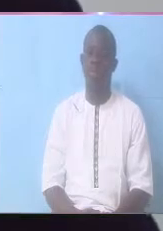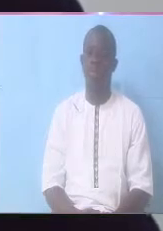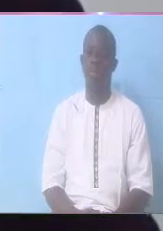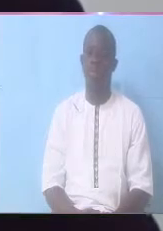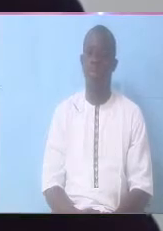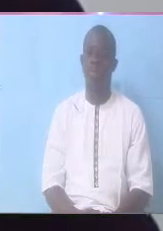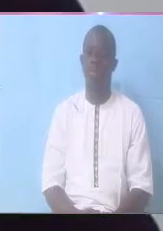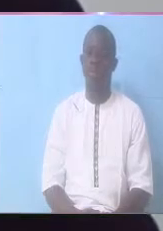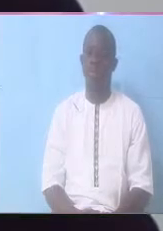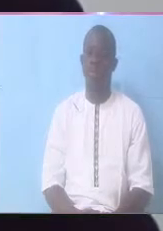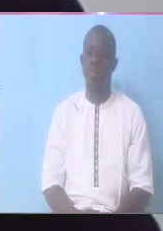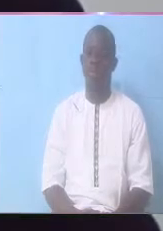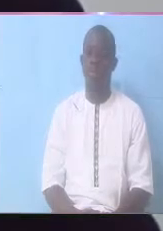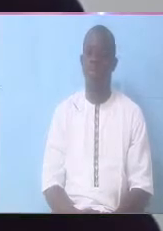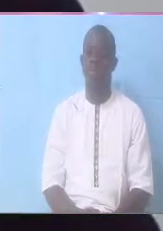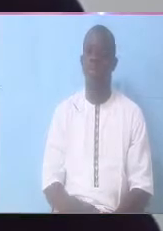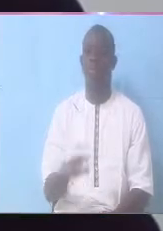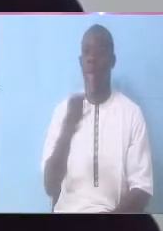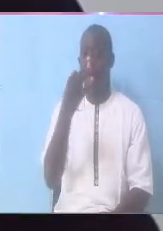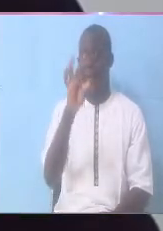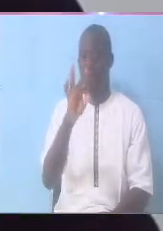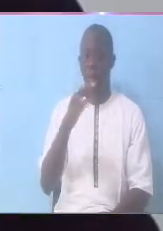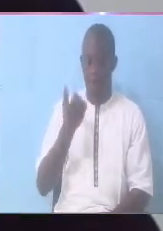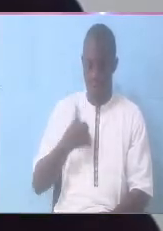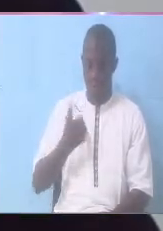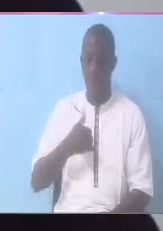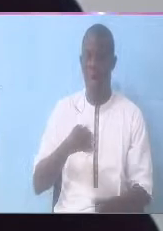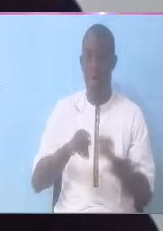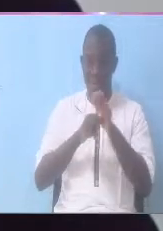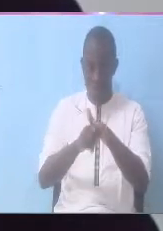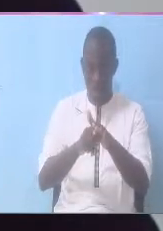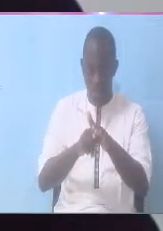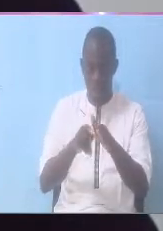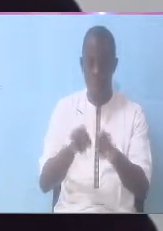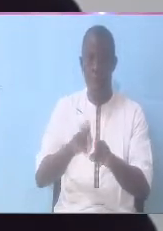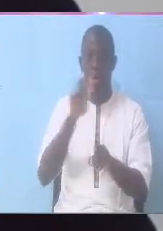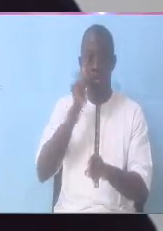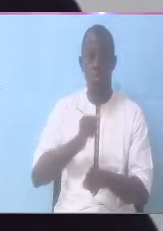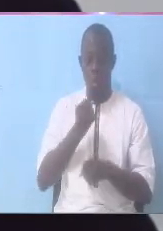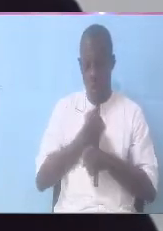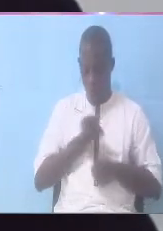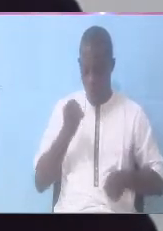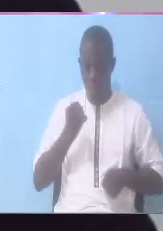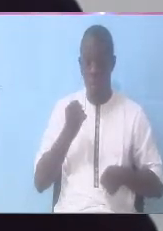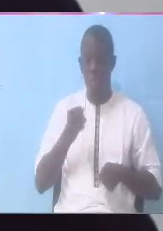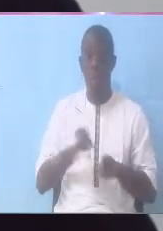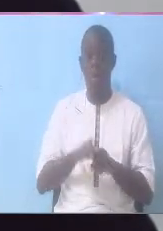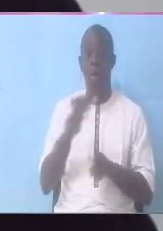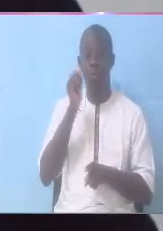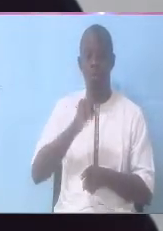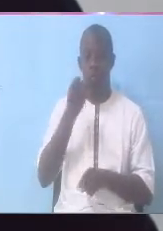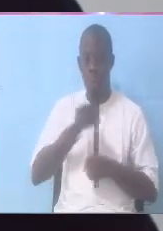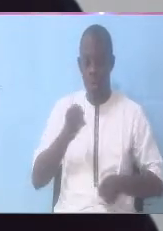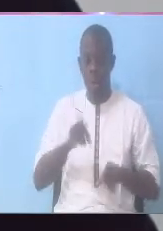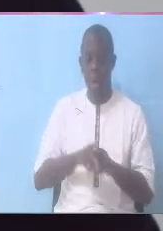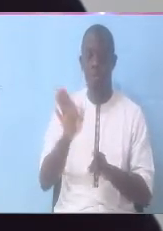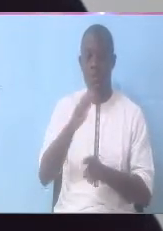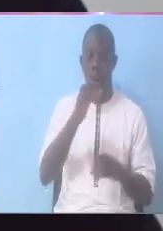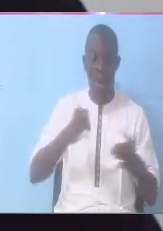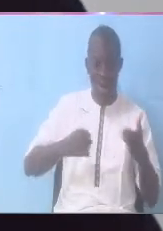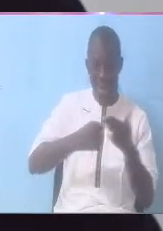If people take arms and ammunition and when an attack is staged are being branded as heroes, I think those who went there to make sure